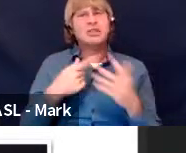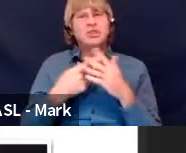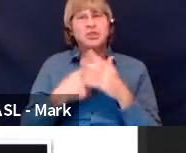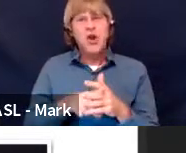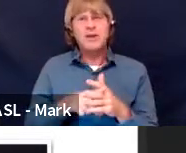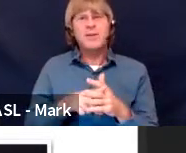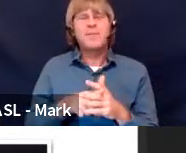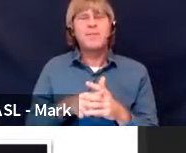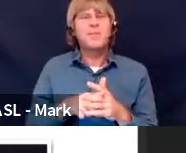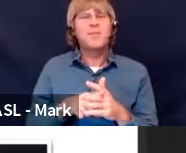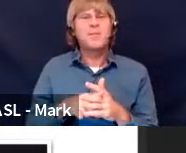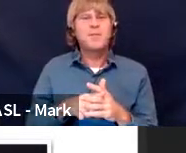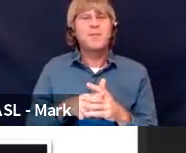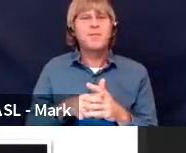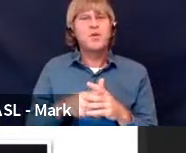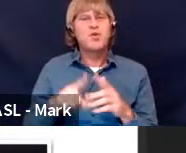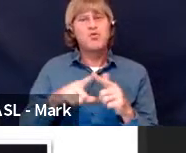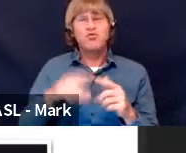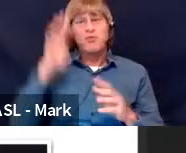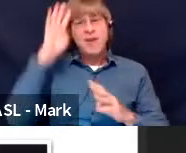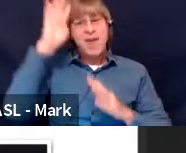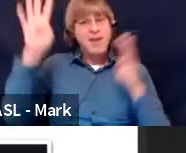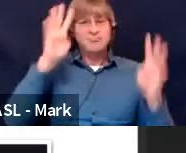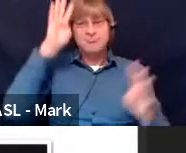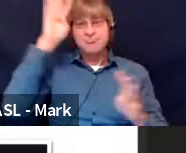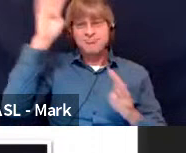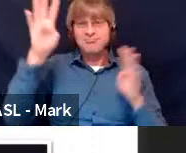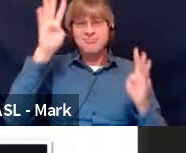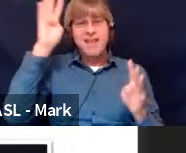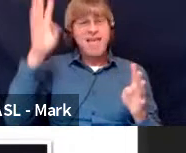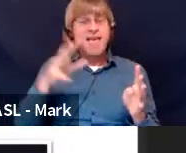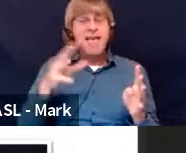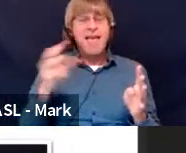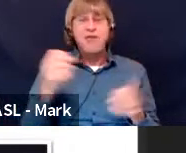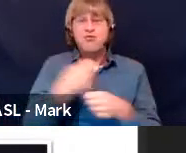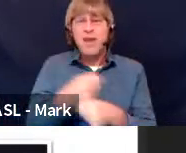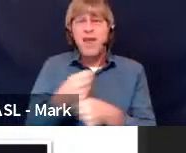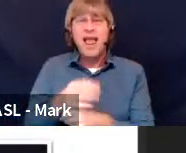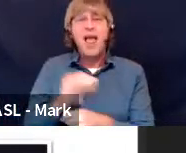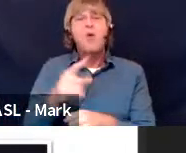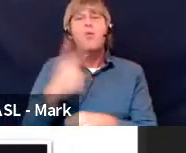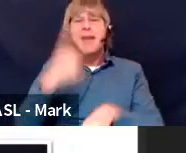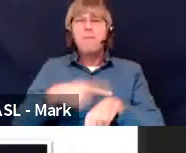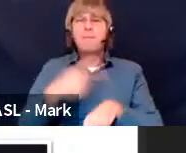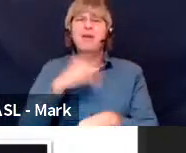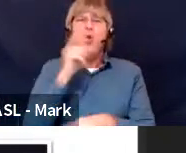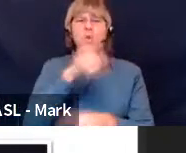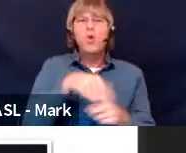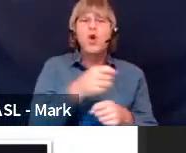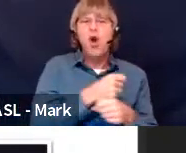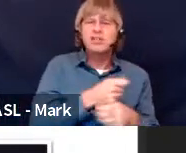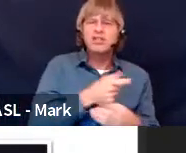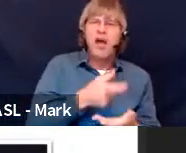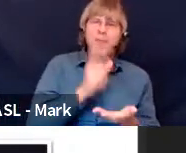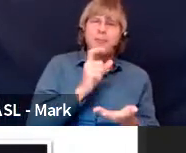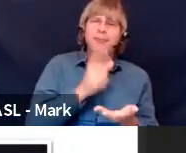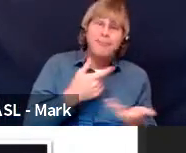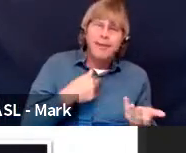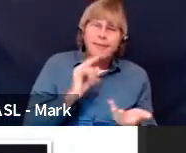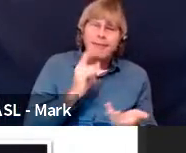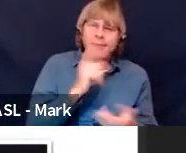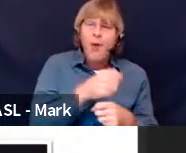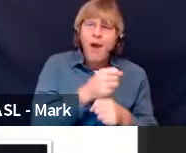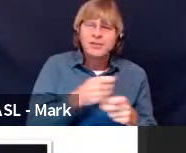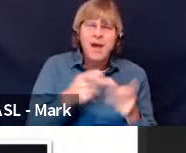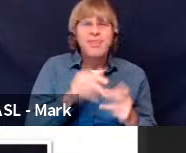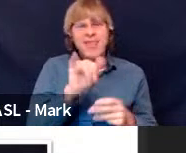started to create. And the one time I did go to a coffee shop, you know, I did this. So this is